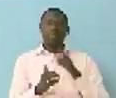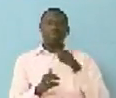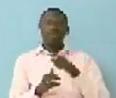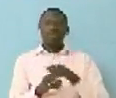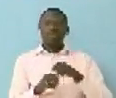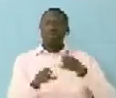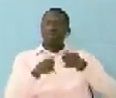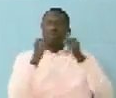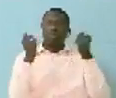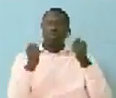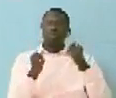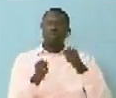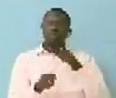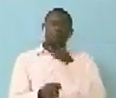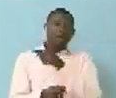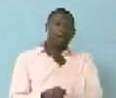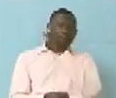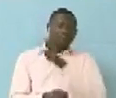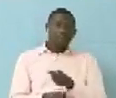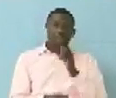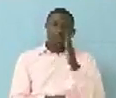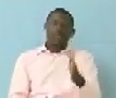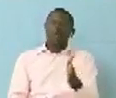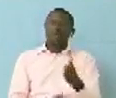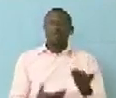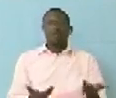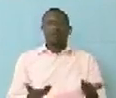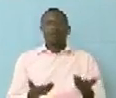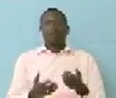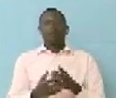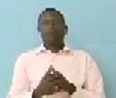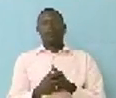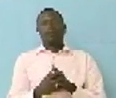fundamental violation of his rights.